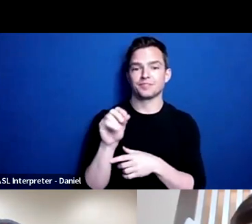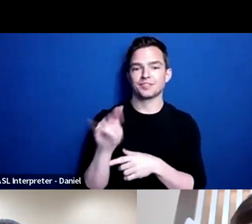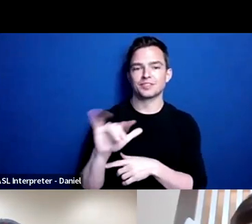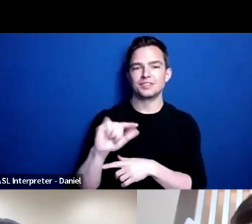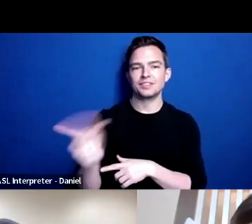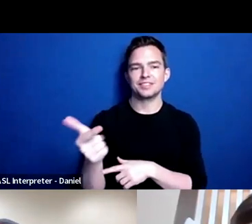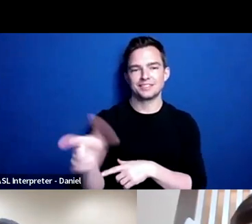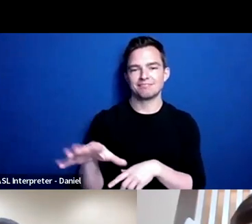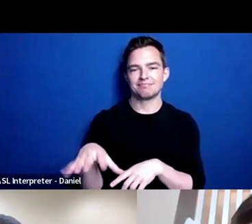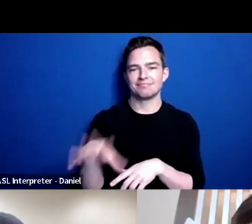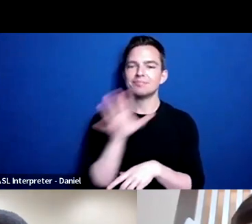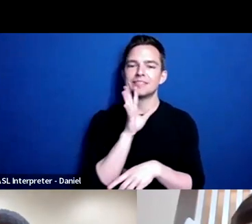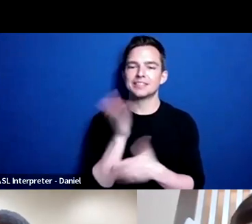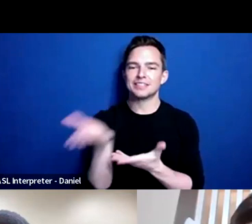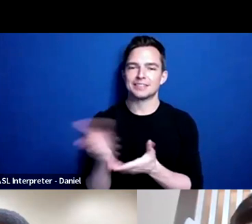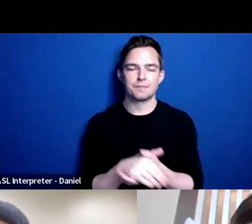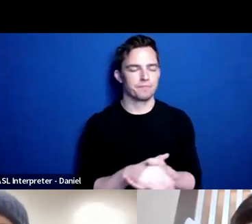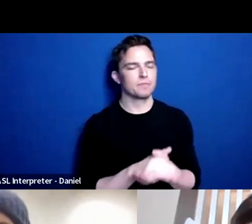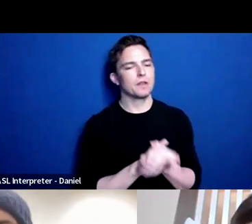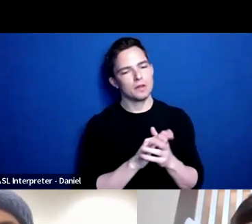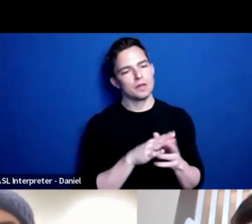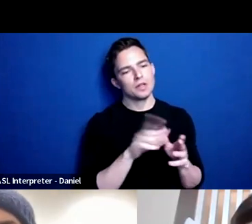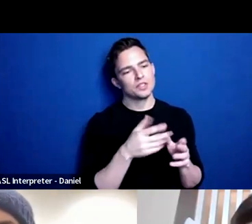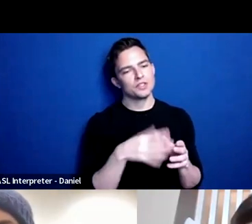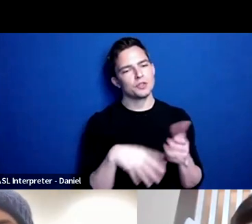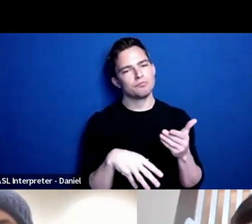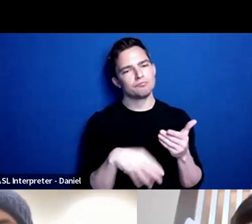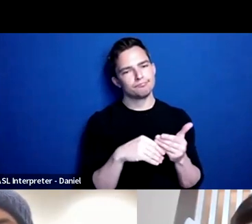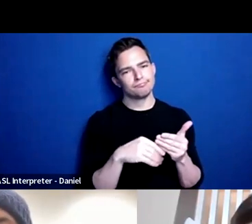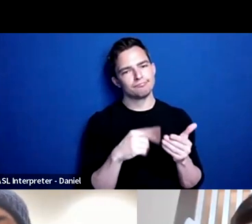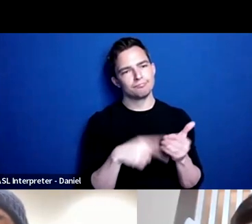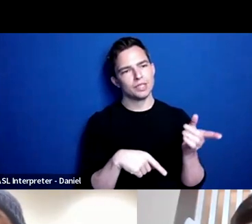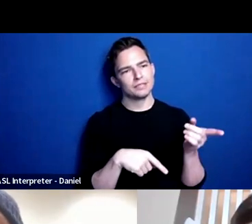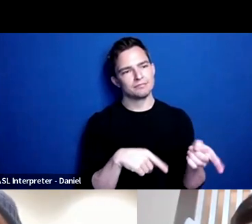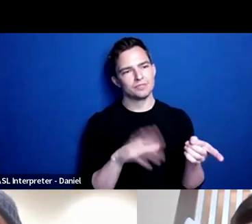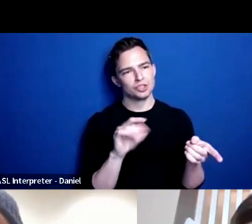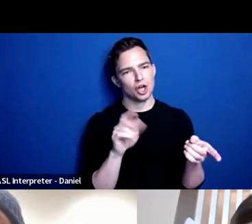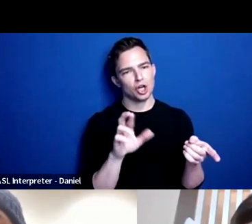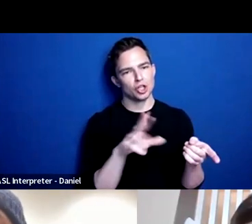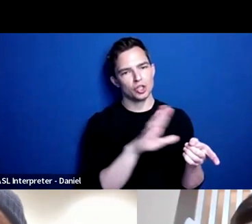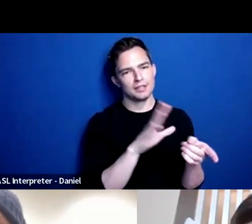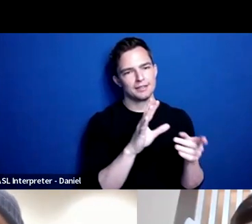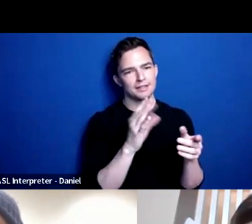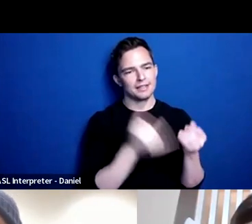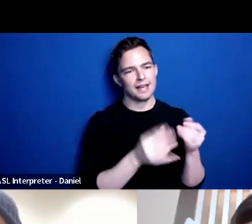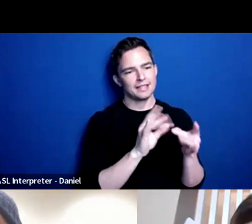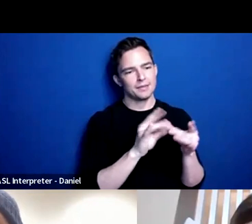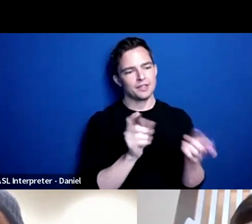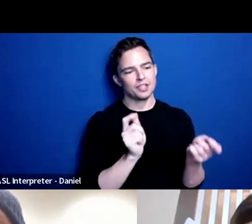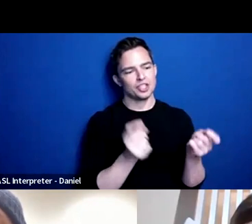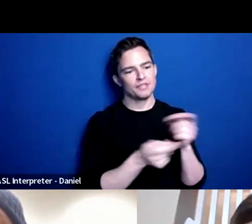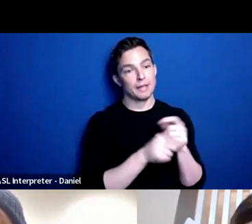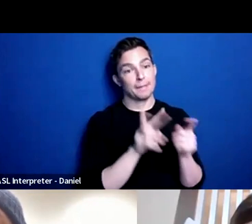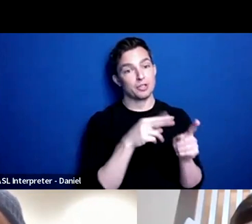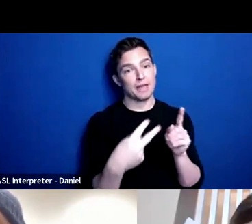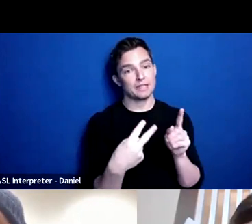all yours. Just to piggyback off of Carter's last statement about shifting perspectives, one